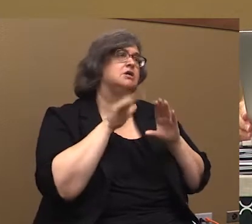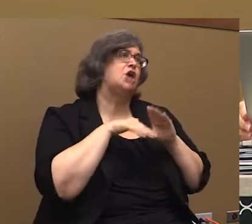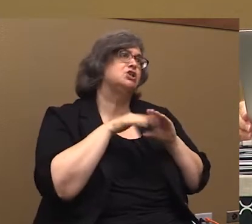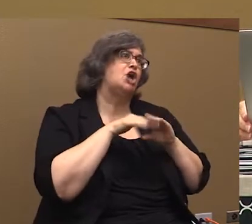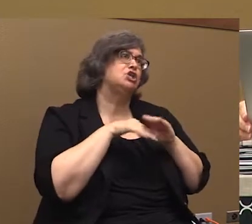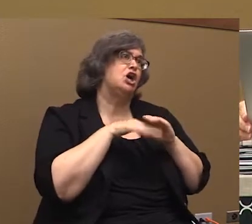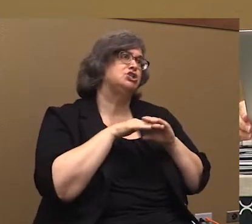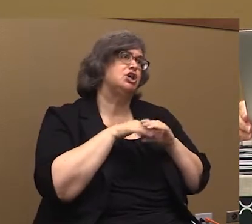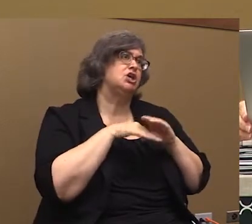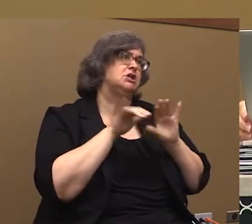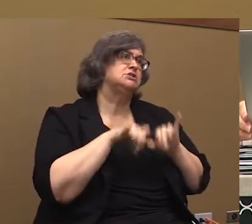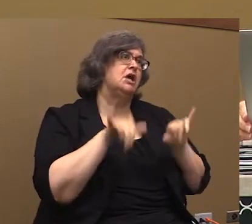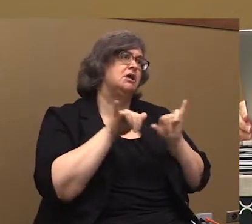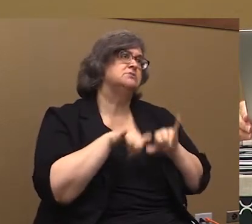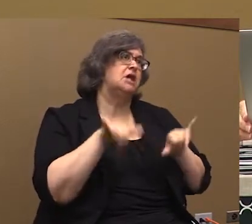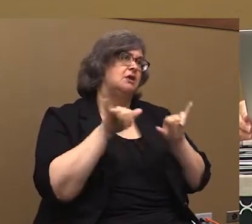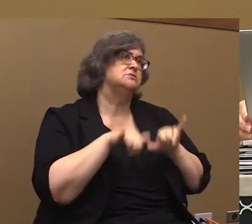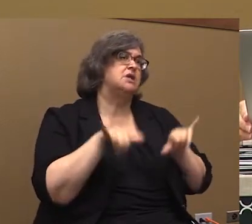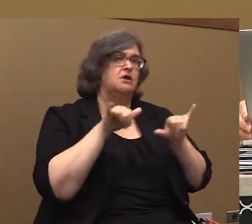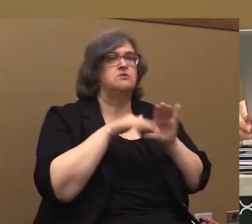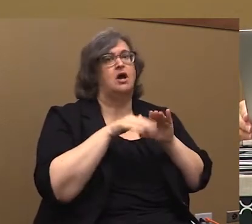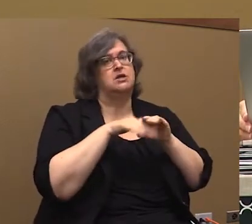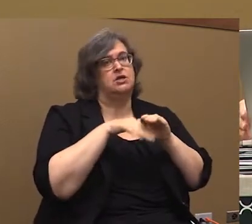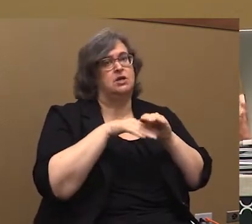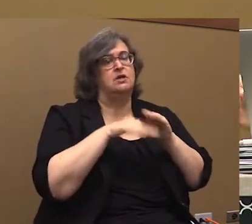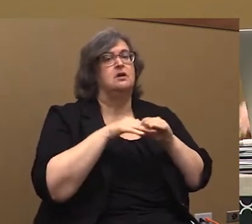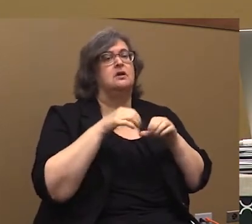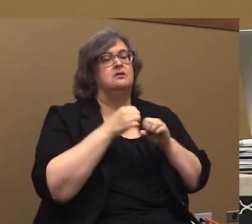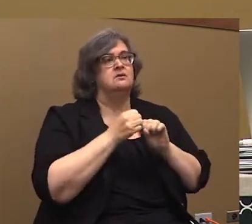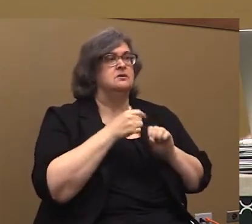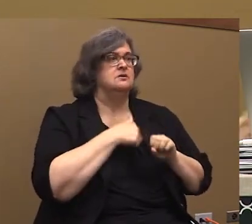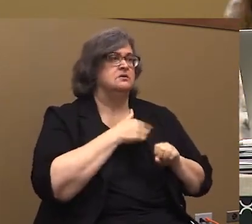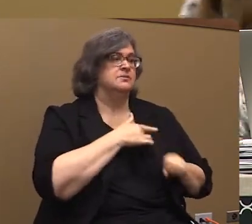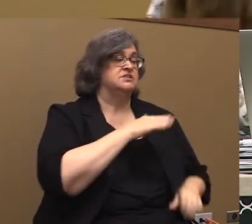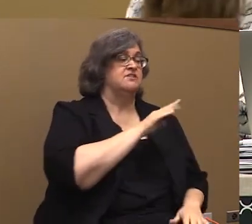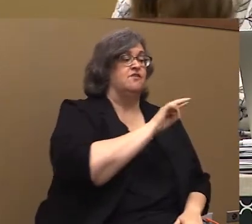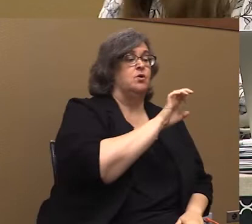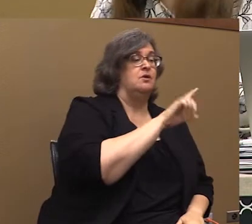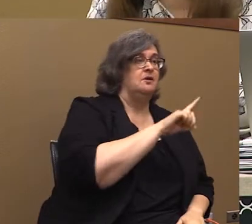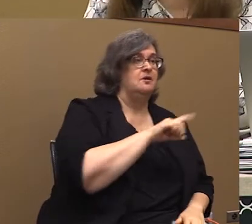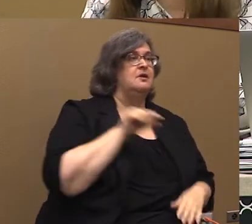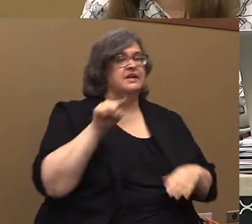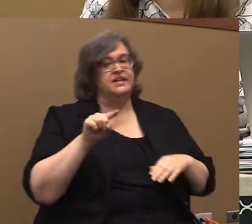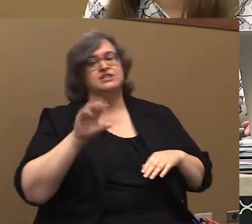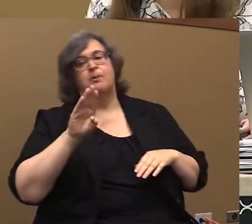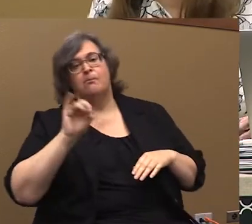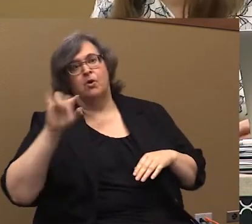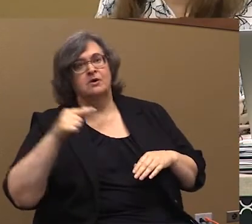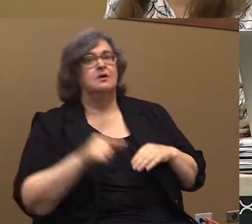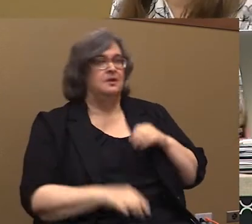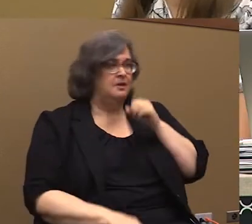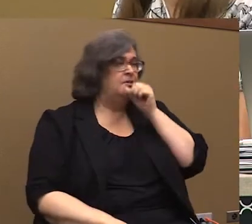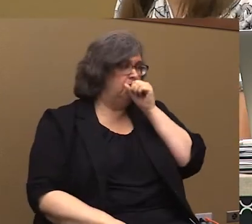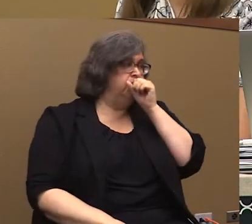boring, if you explain that too, I'm making it up. John is talking, saying,